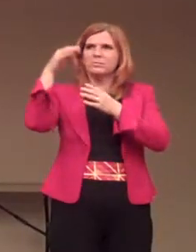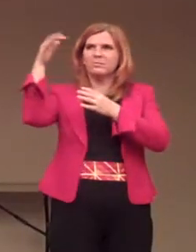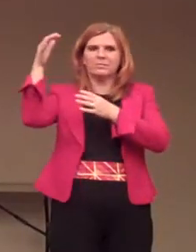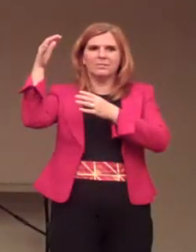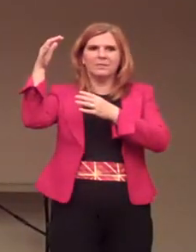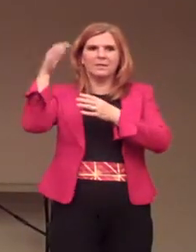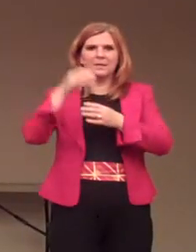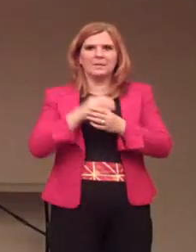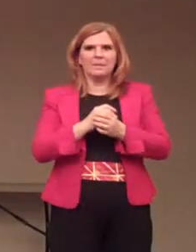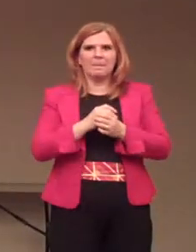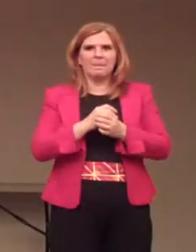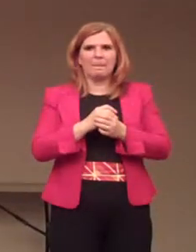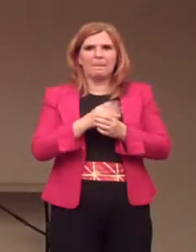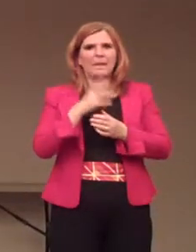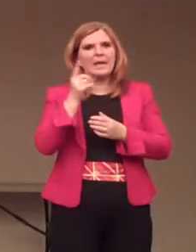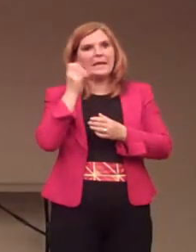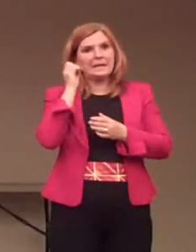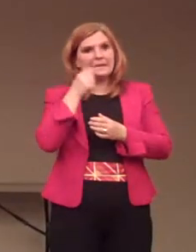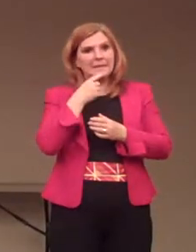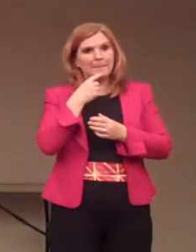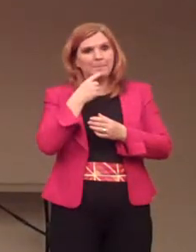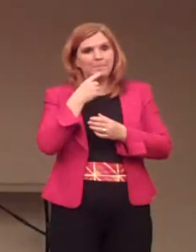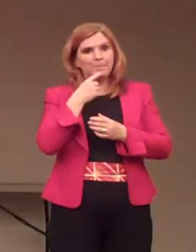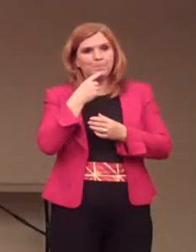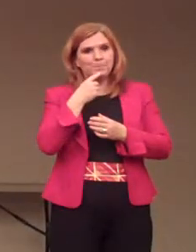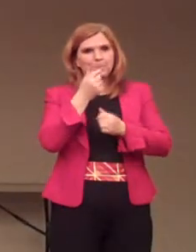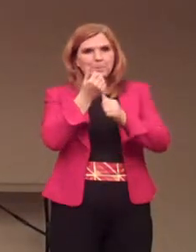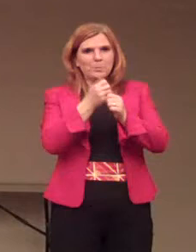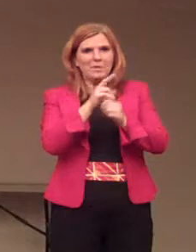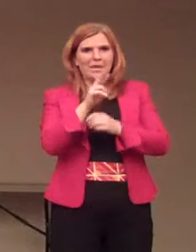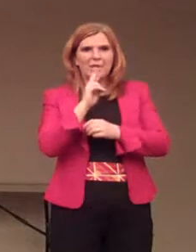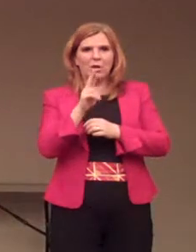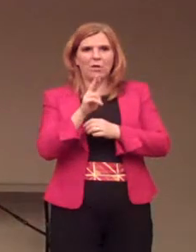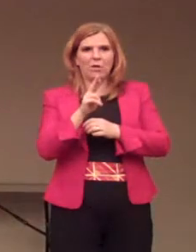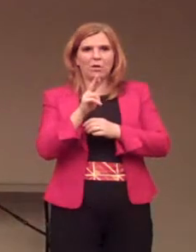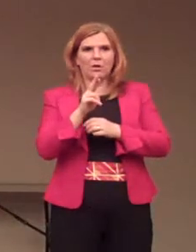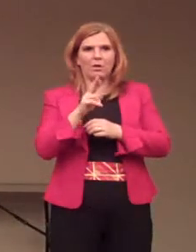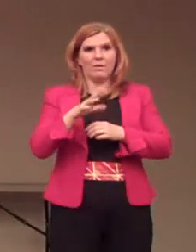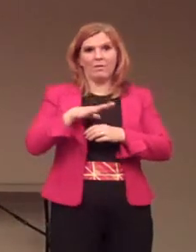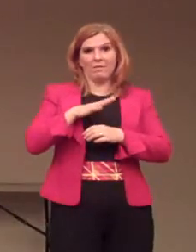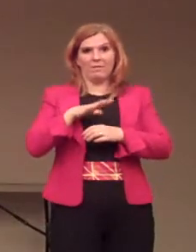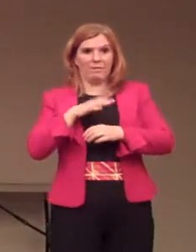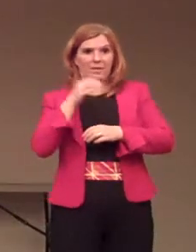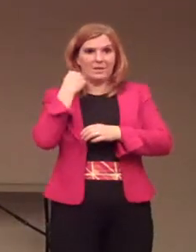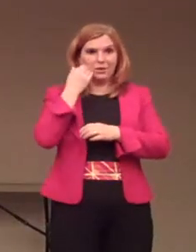stogies. And he said, and there are flashy